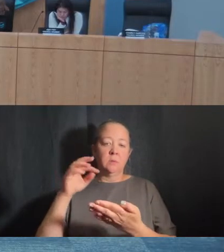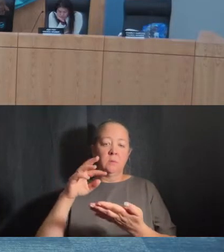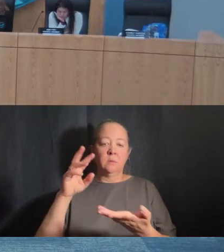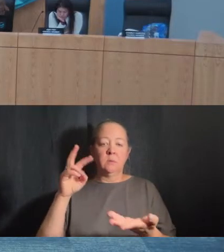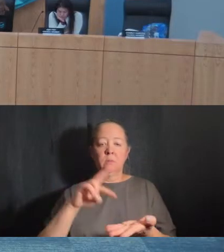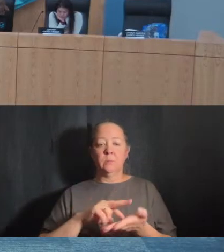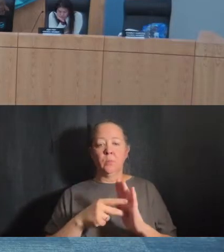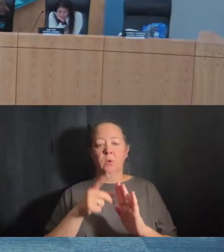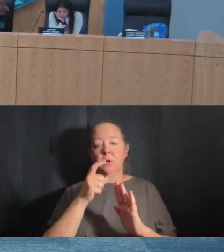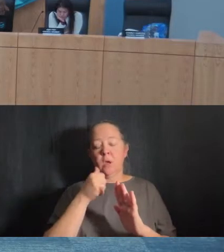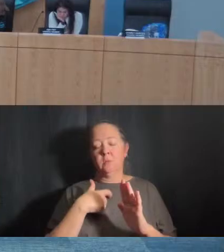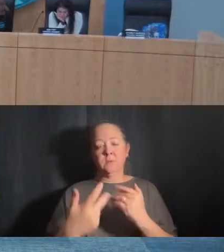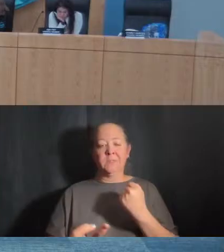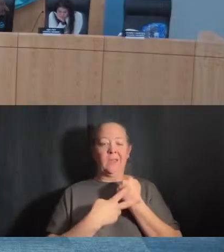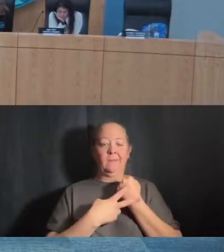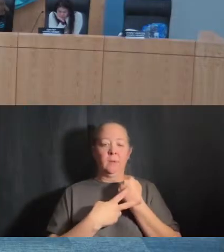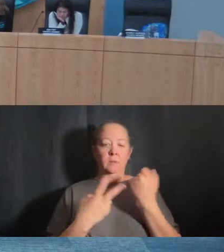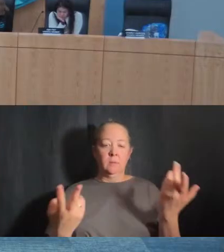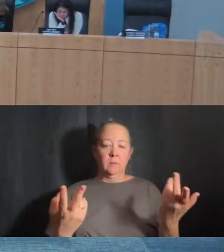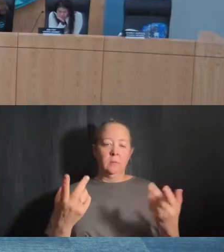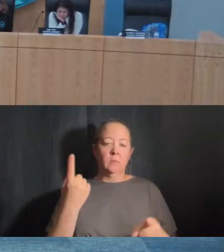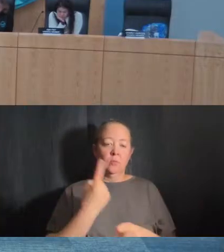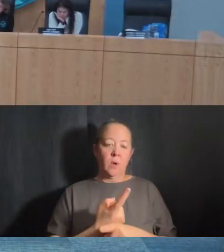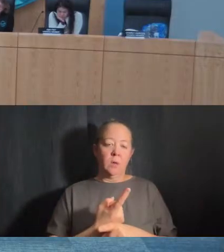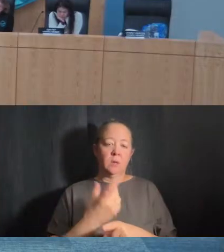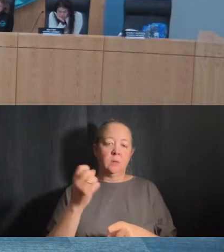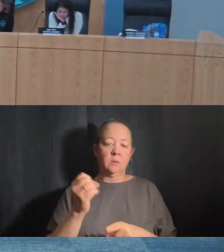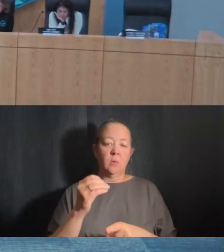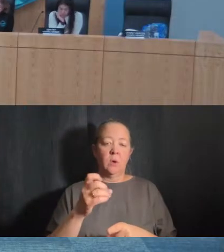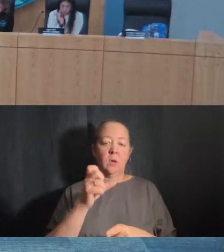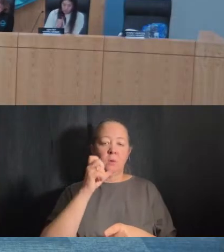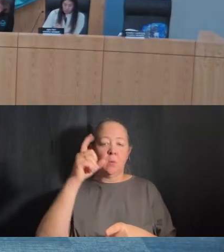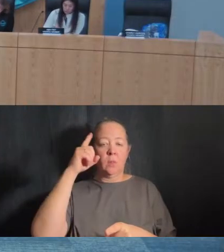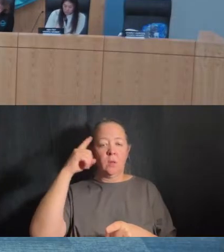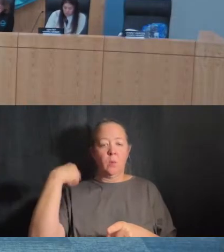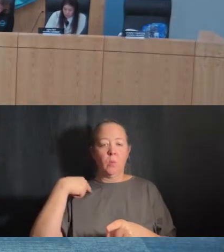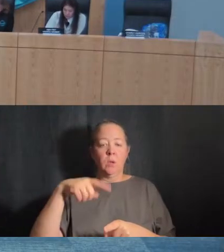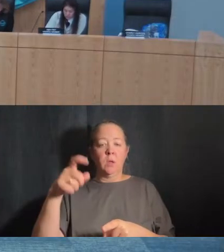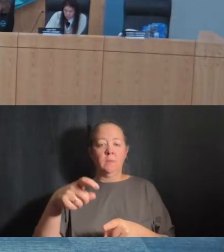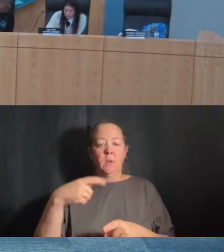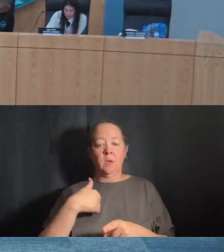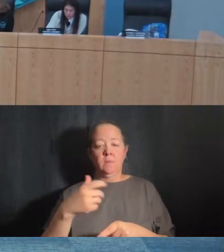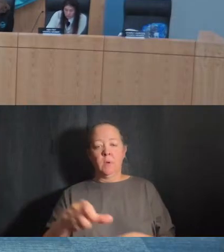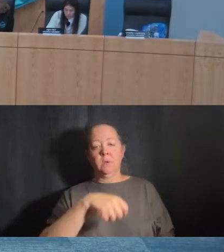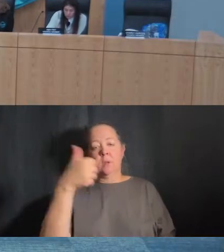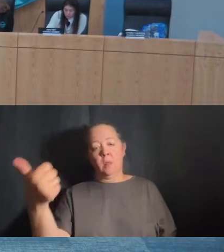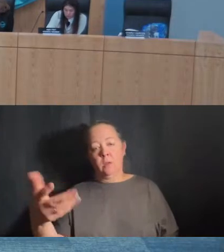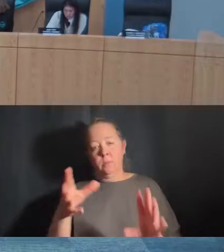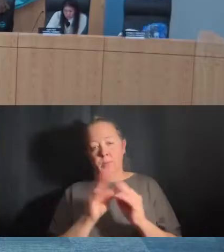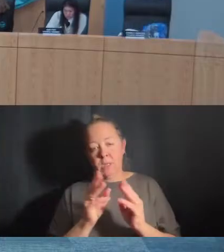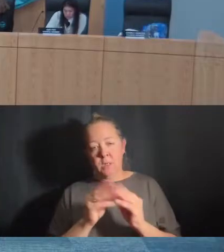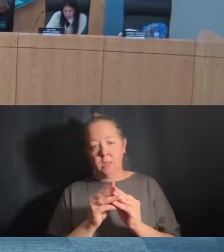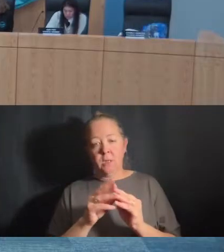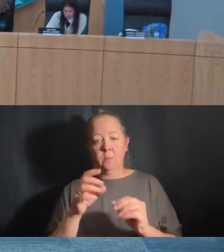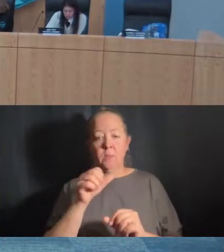right? So, and I think then we don't have to have another meeting that I'm not sure